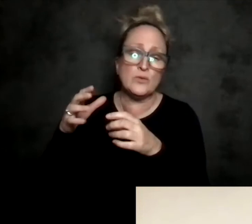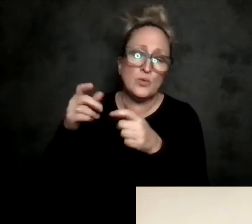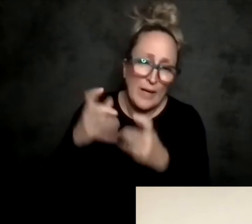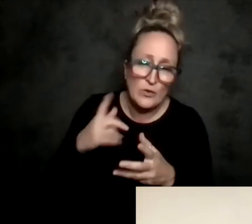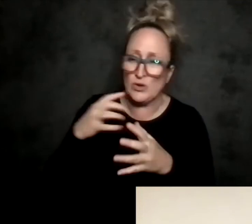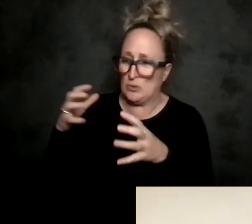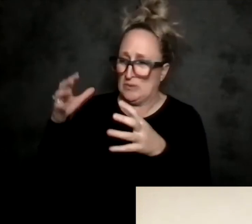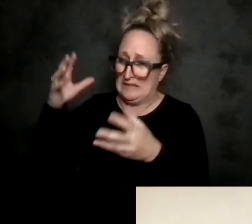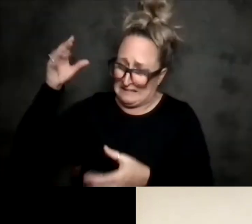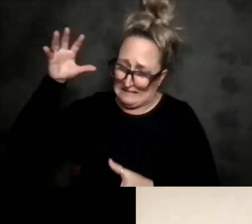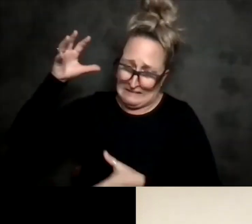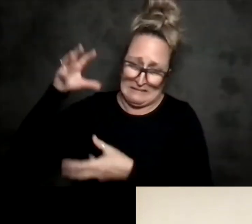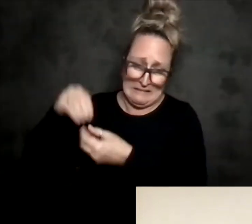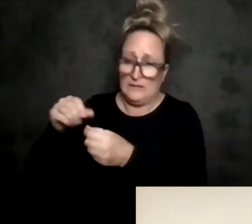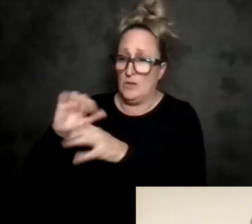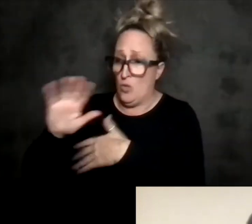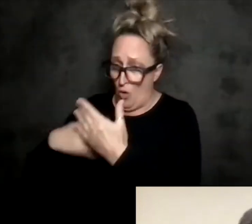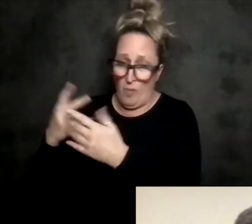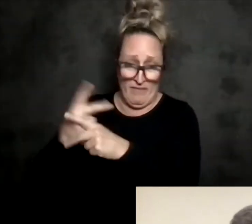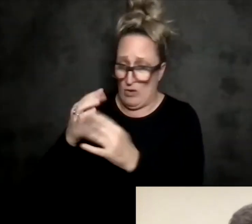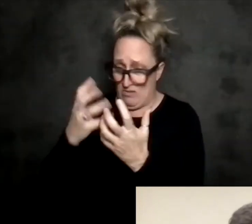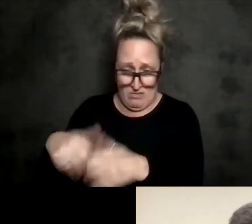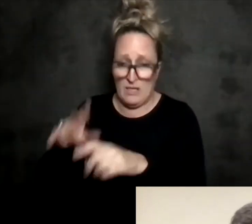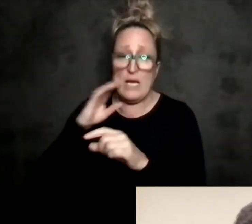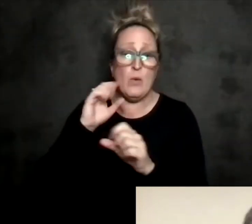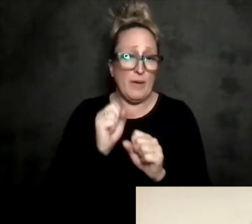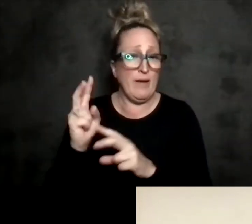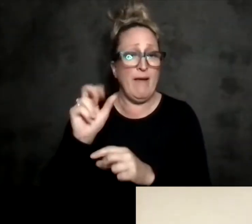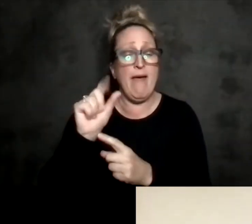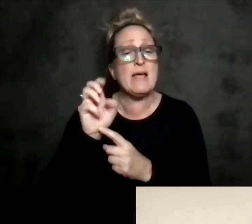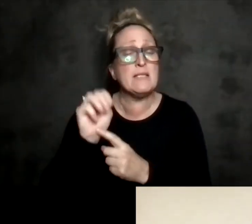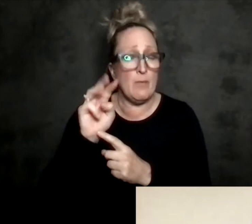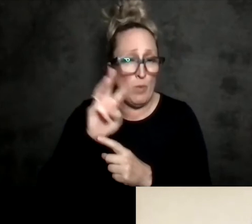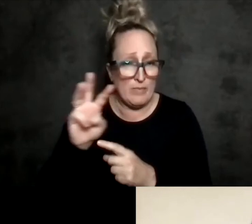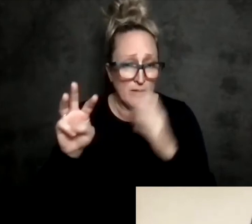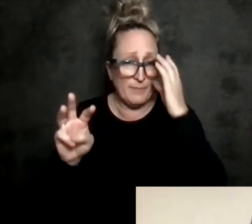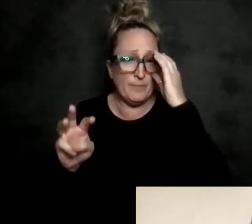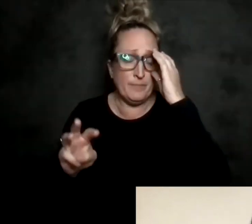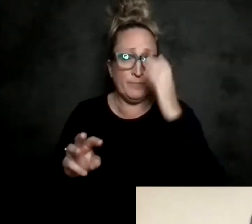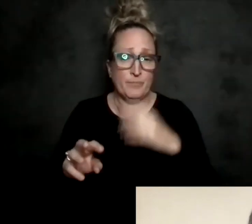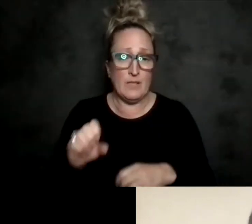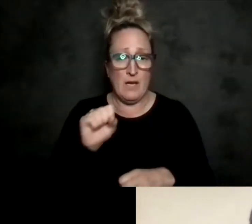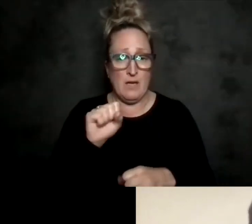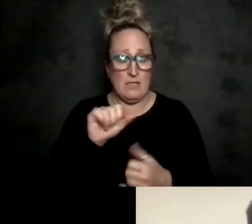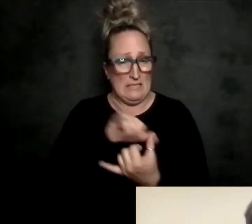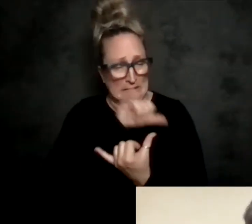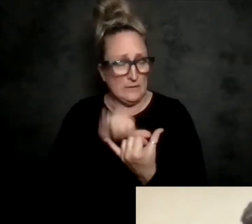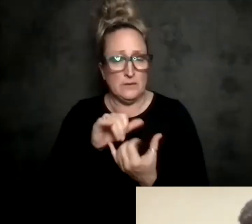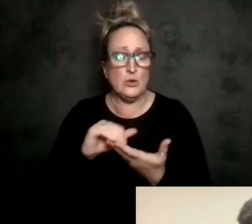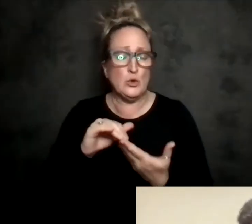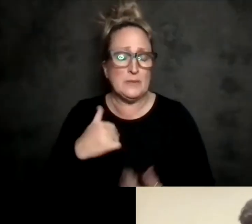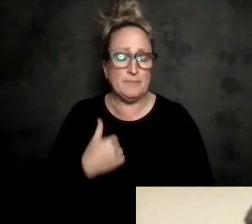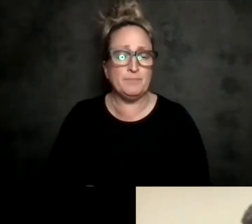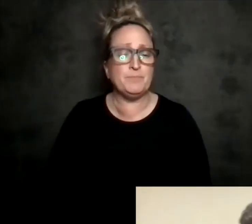together. As soon as that has all been figured out, it will be on the ADEM website. And excuse me. And we will